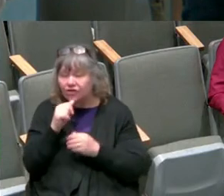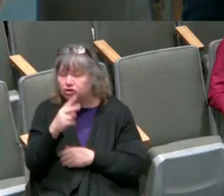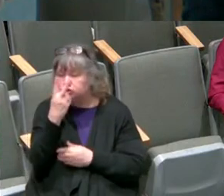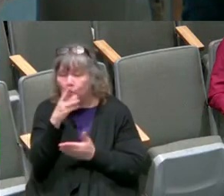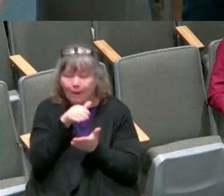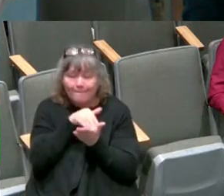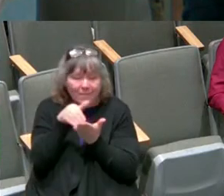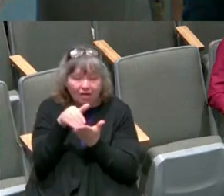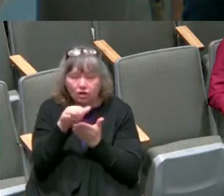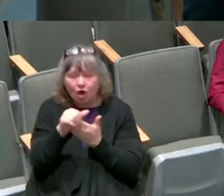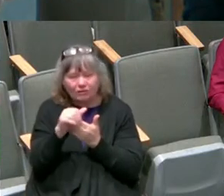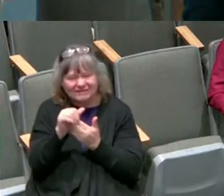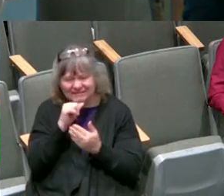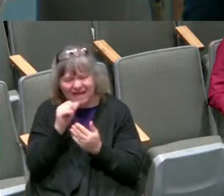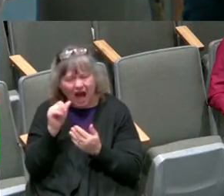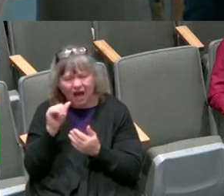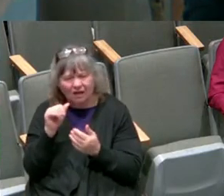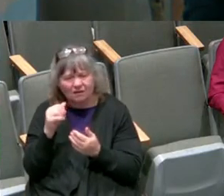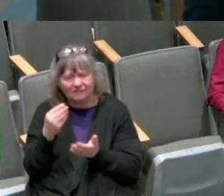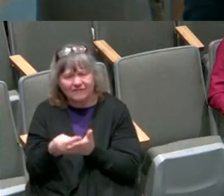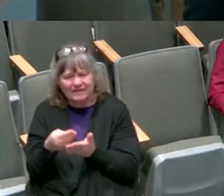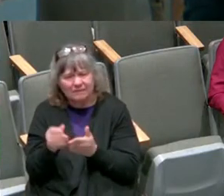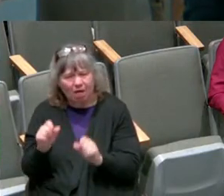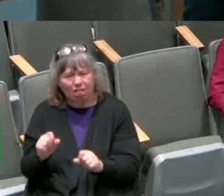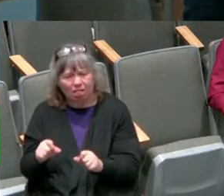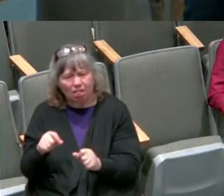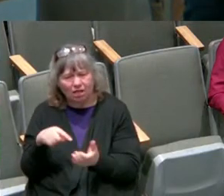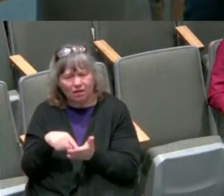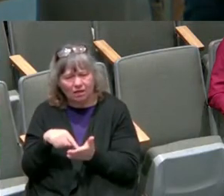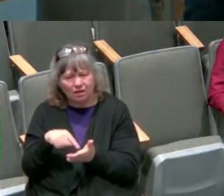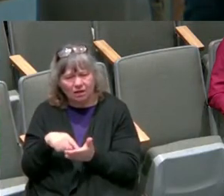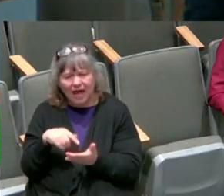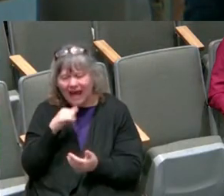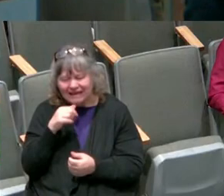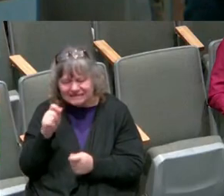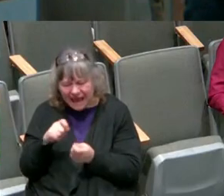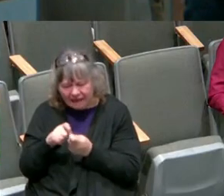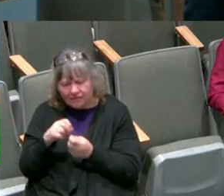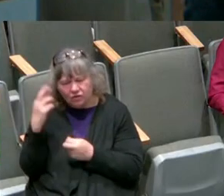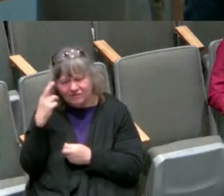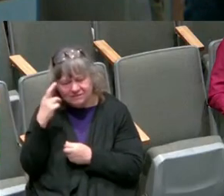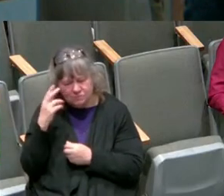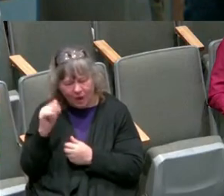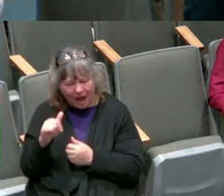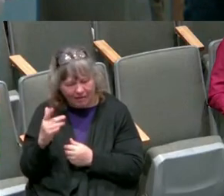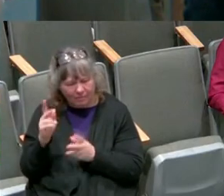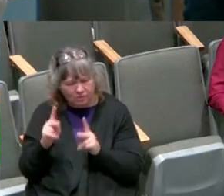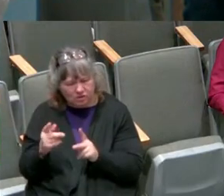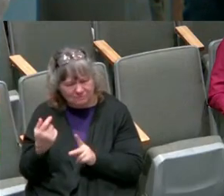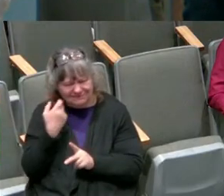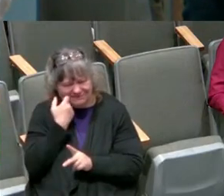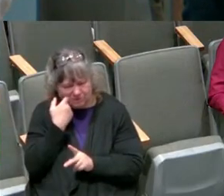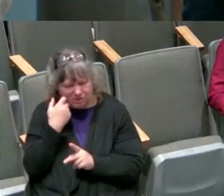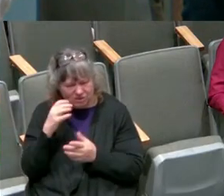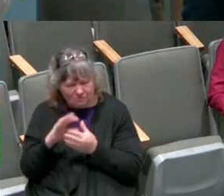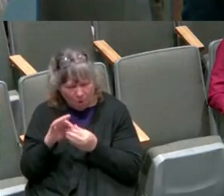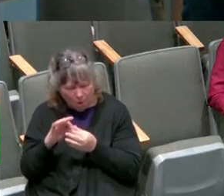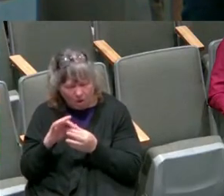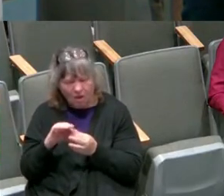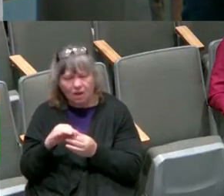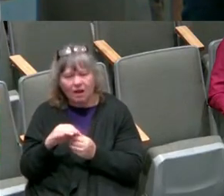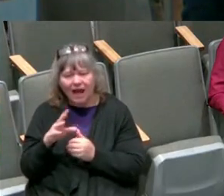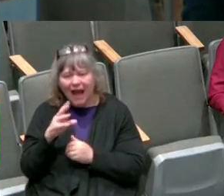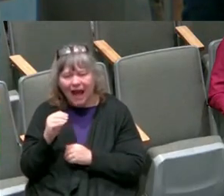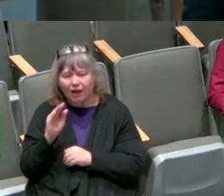just it's not feasible and for exactly the reasons why the previous speaker just spoke uh cited